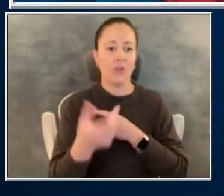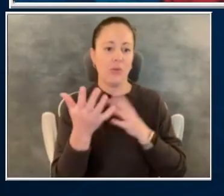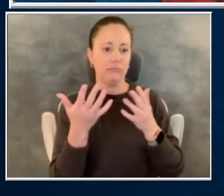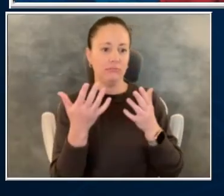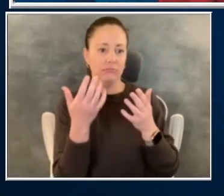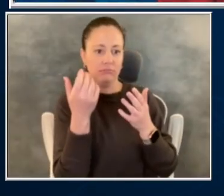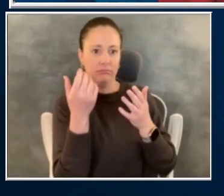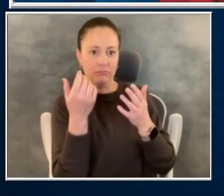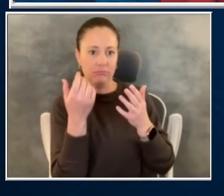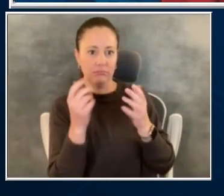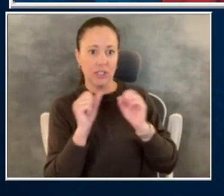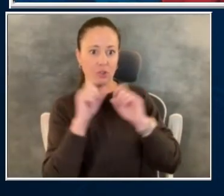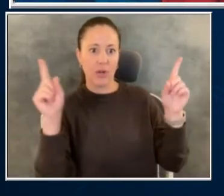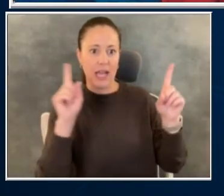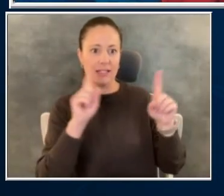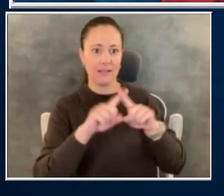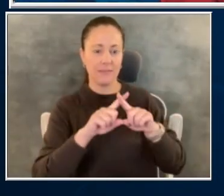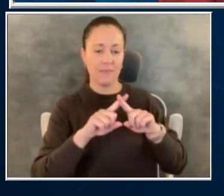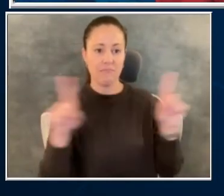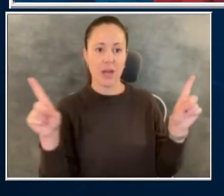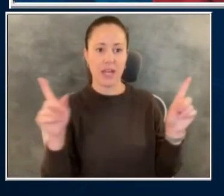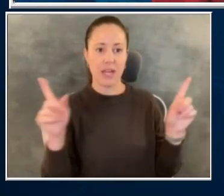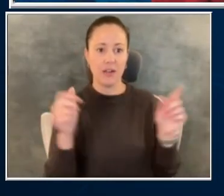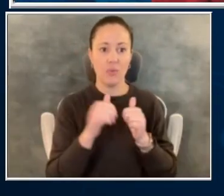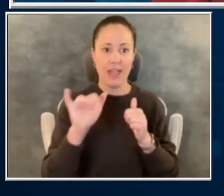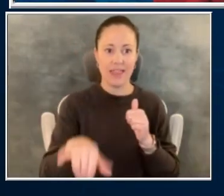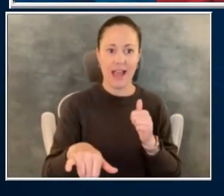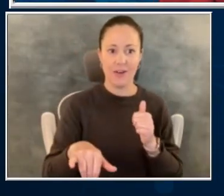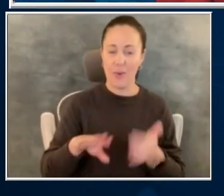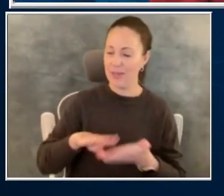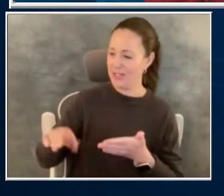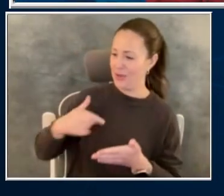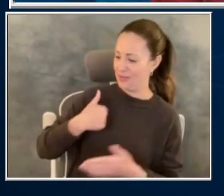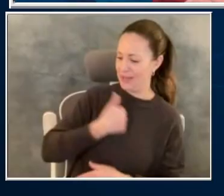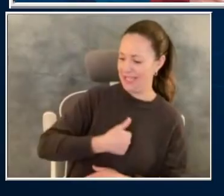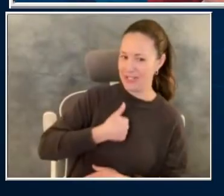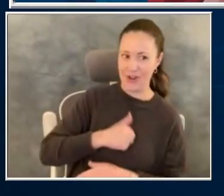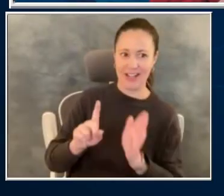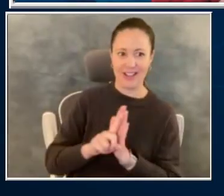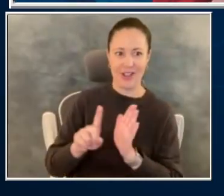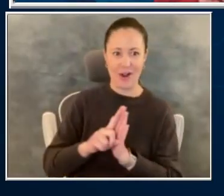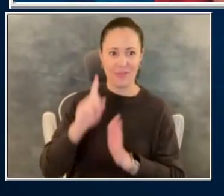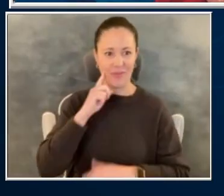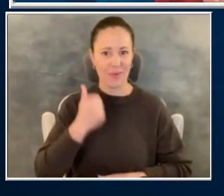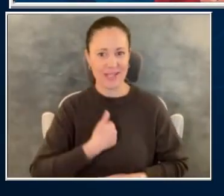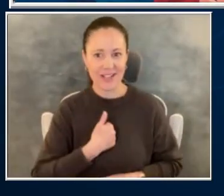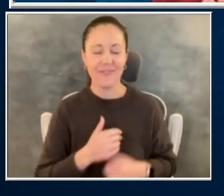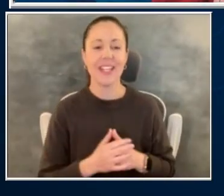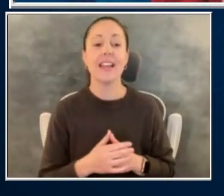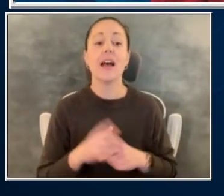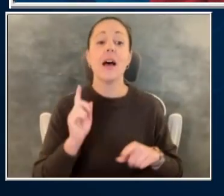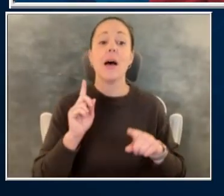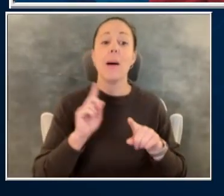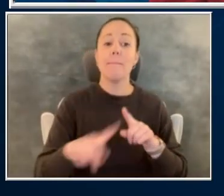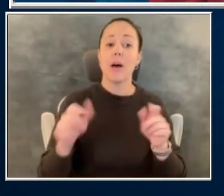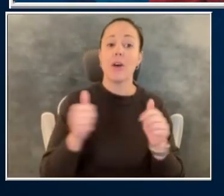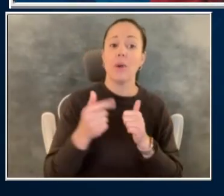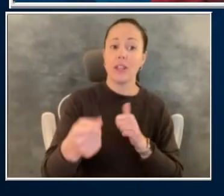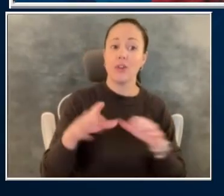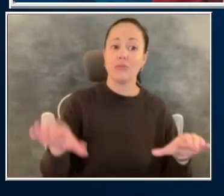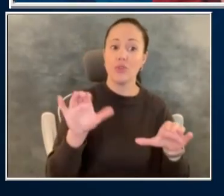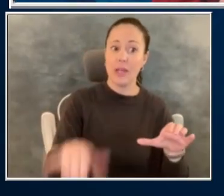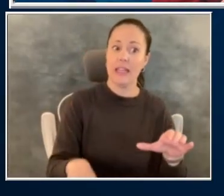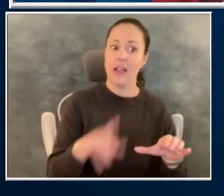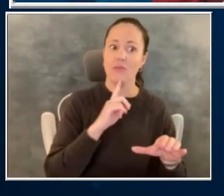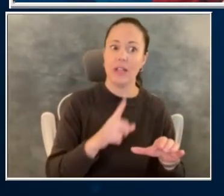doing this, whoops, excuse me, that was an alarm for myself to check something. By you doing this, you're going to